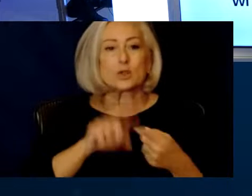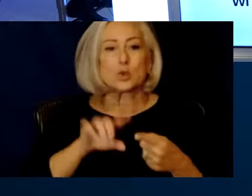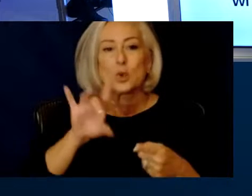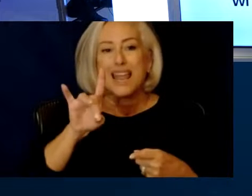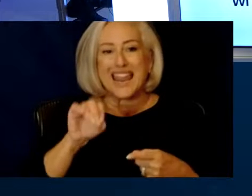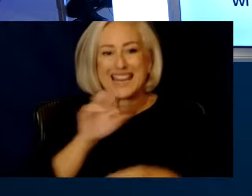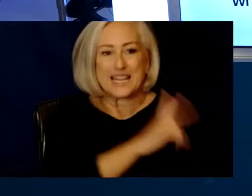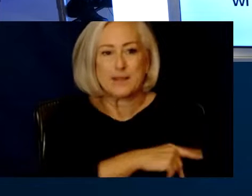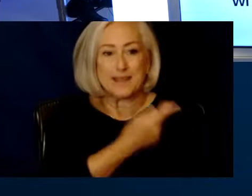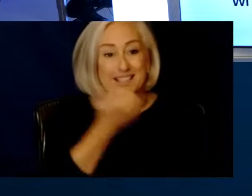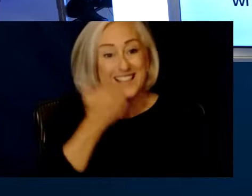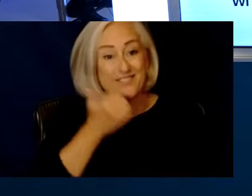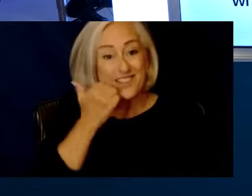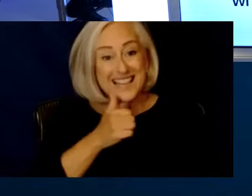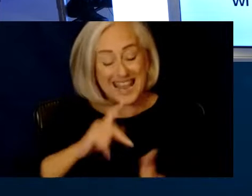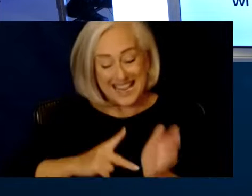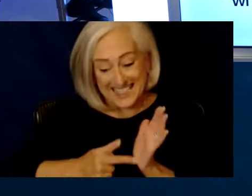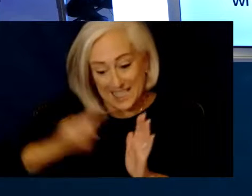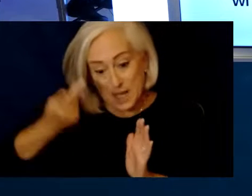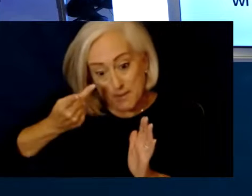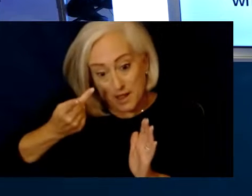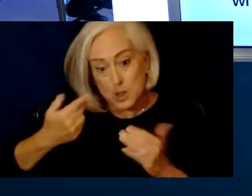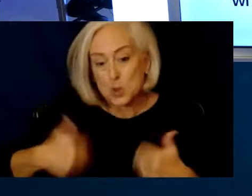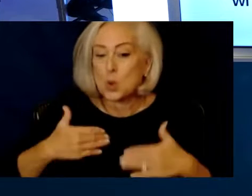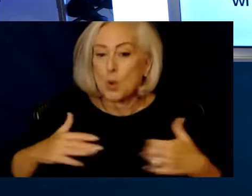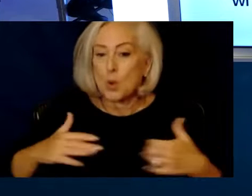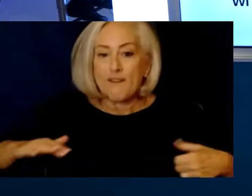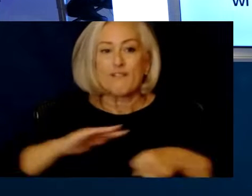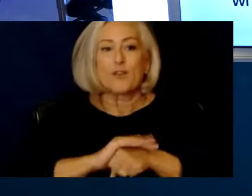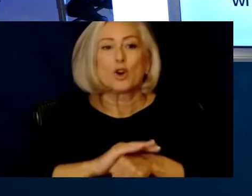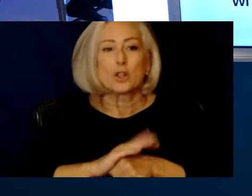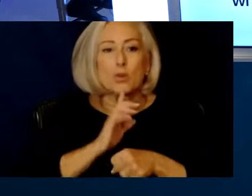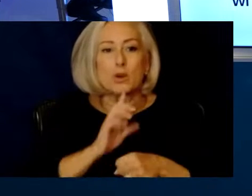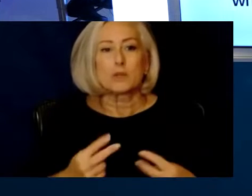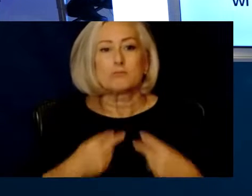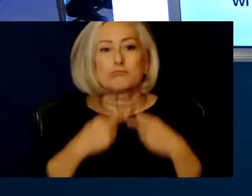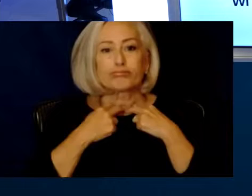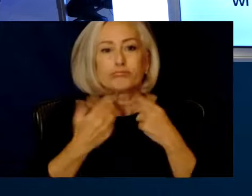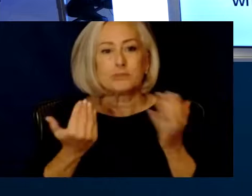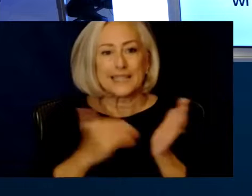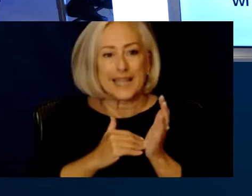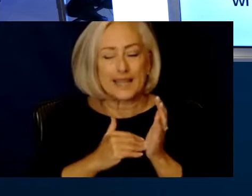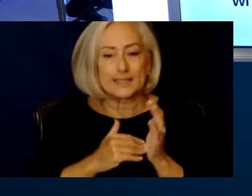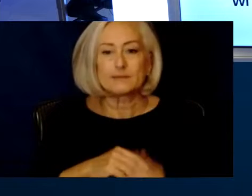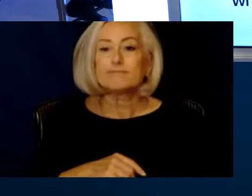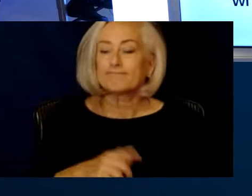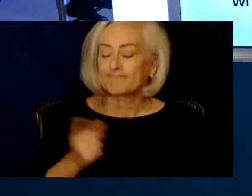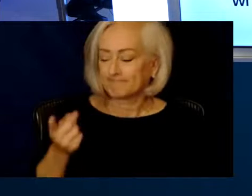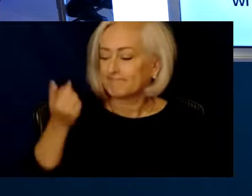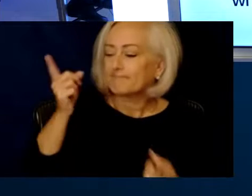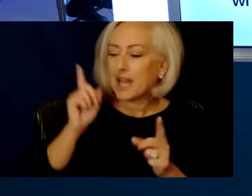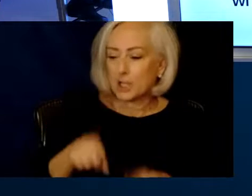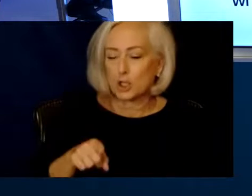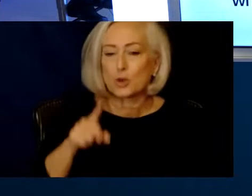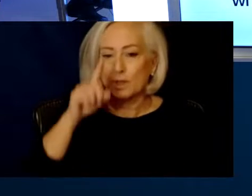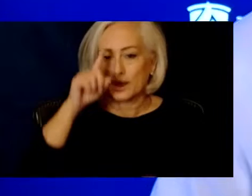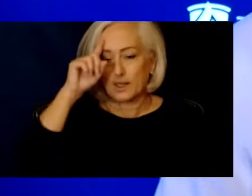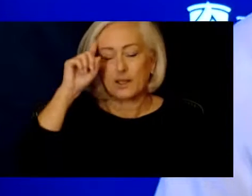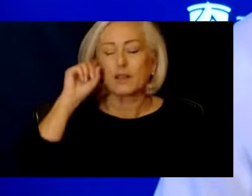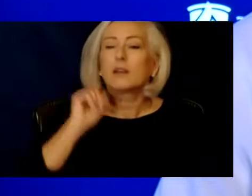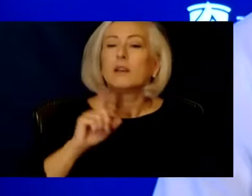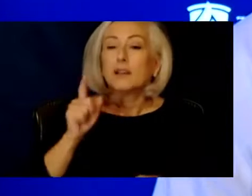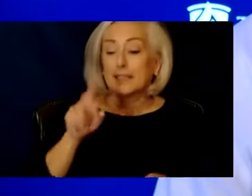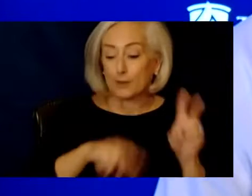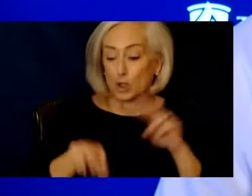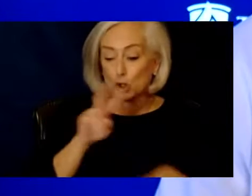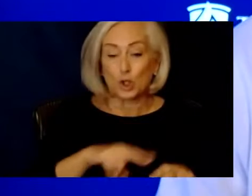that, and we're full. We're going to be back into a hard spot, I think. Yeah, Steve, I agree. I mean, I think what we have seen, if you look at the cases,